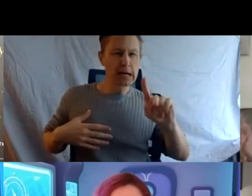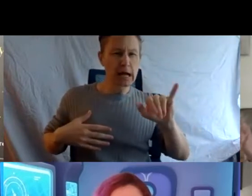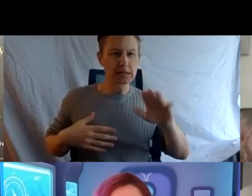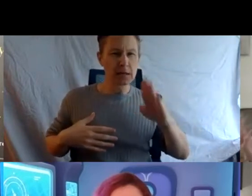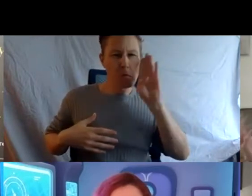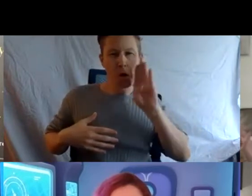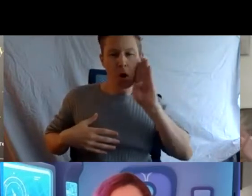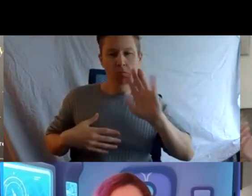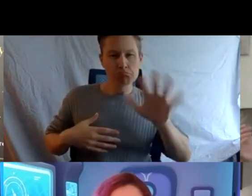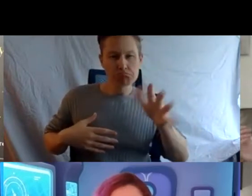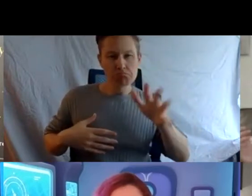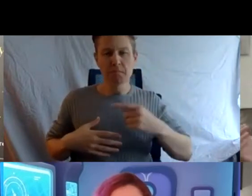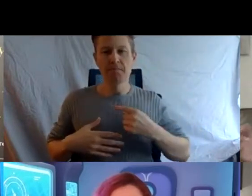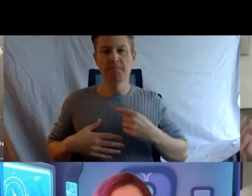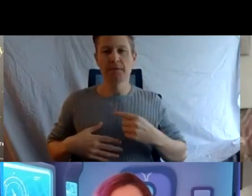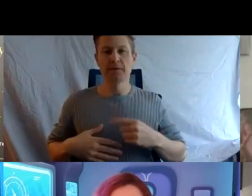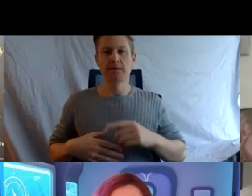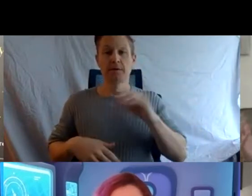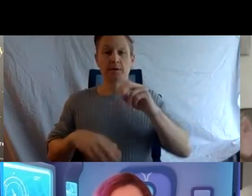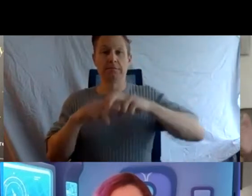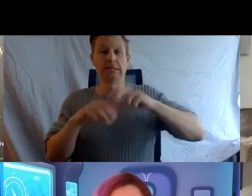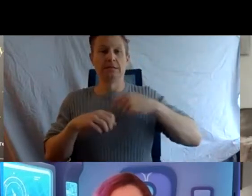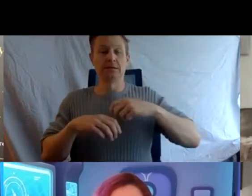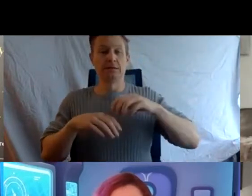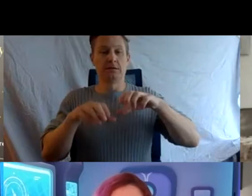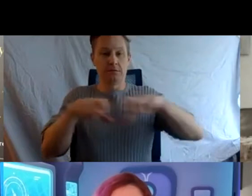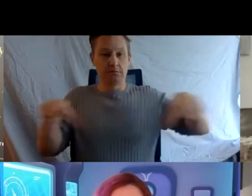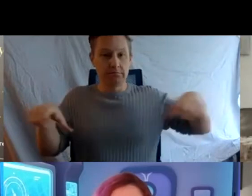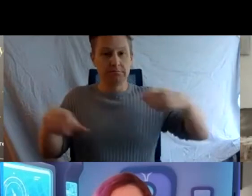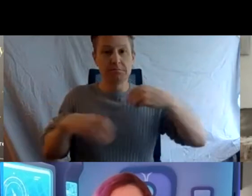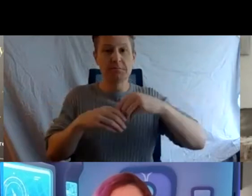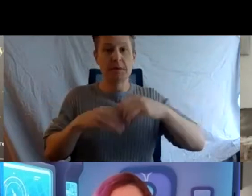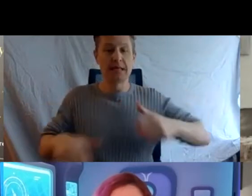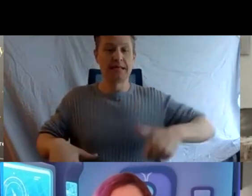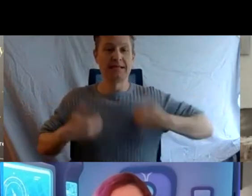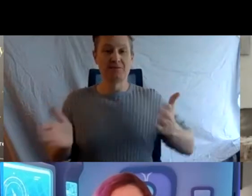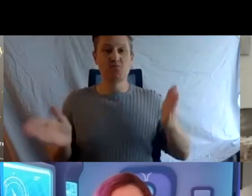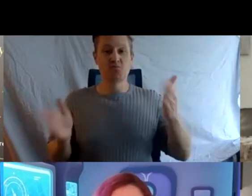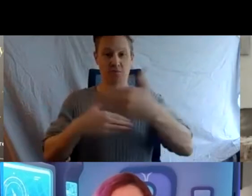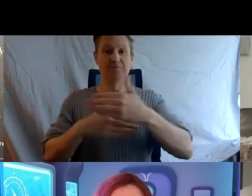I am sitting on a couch in my living room.